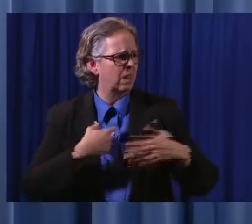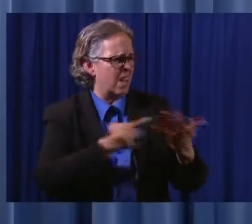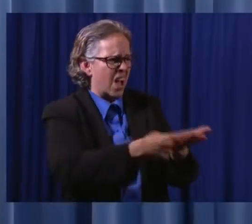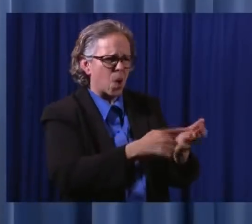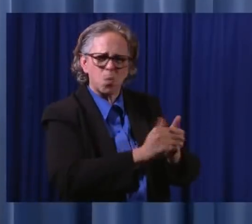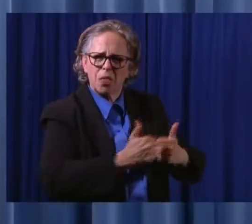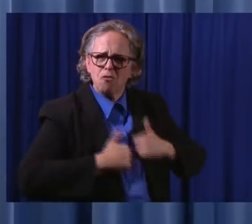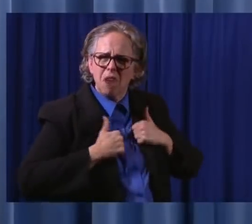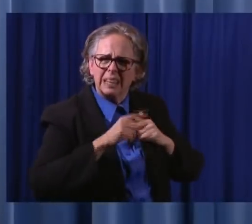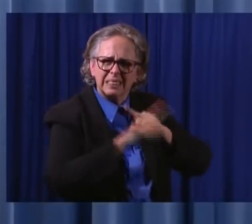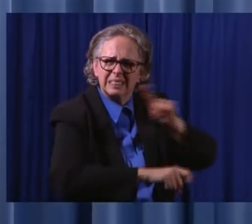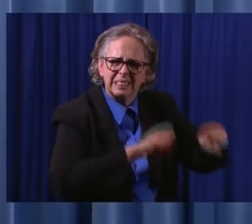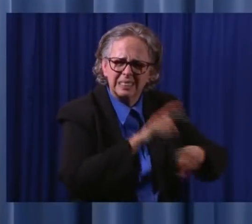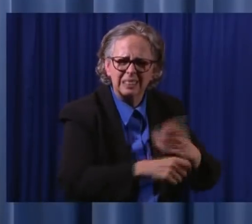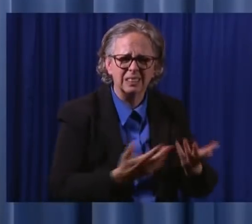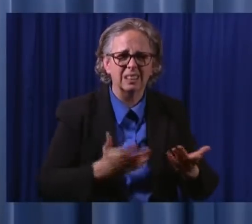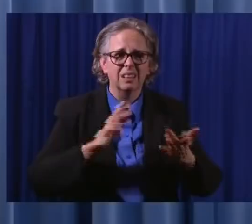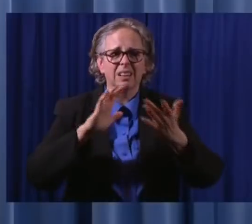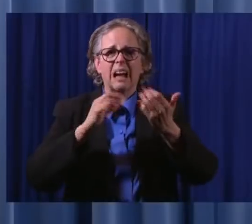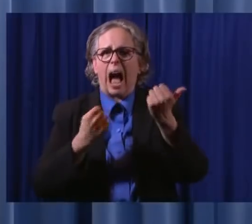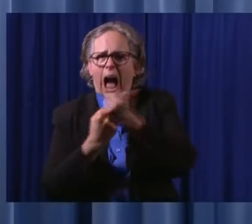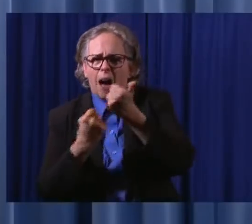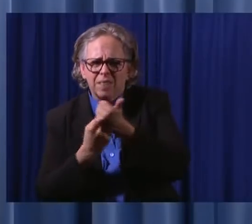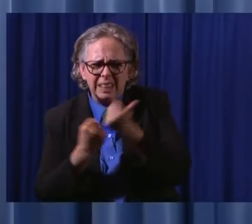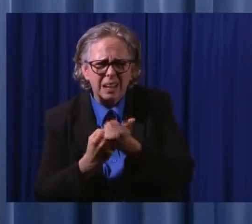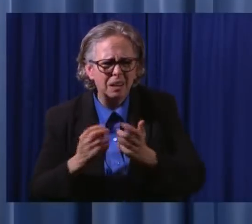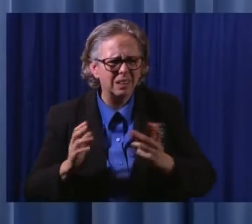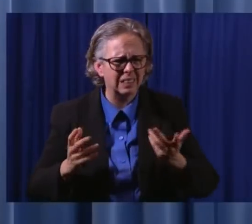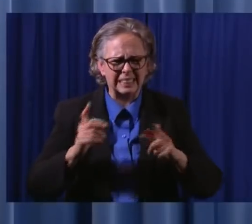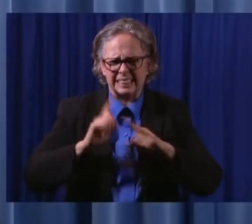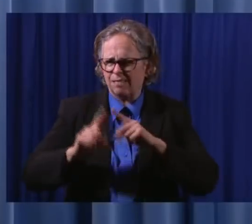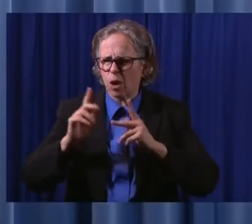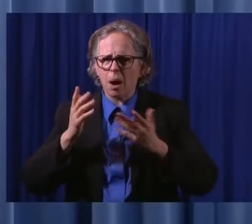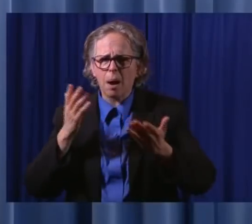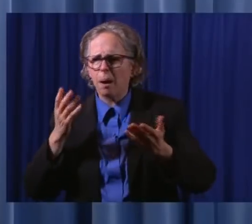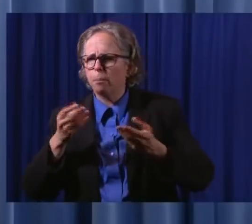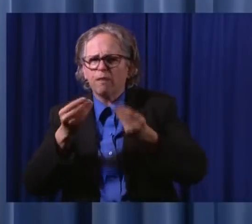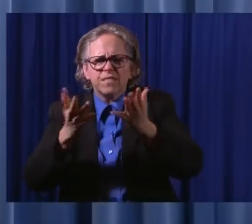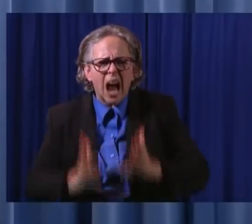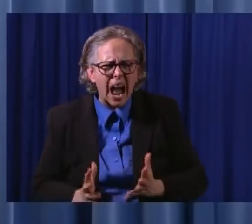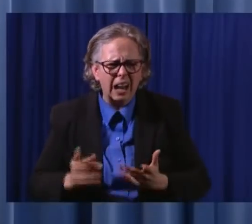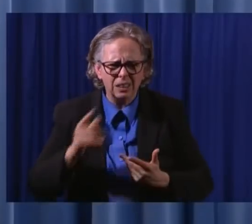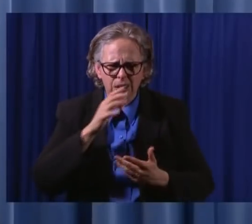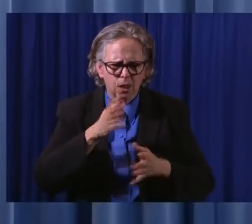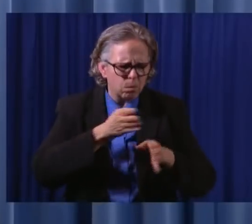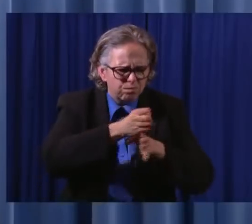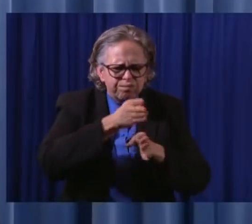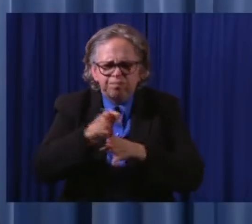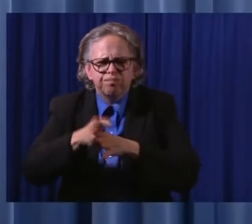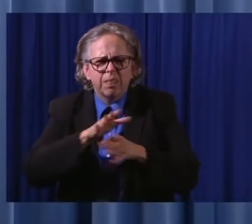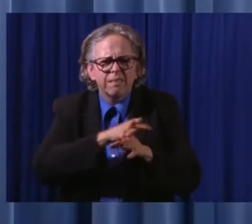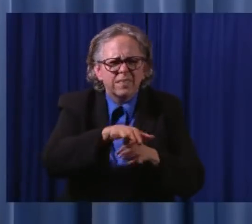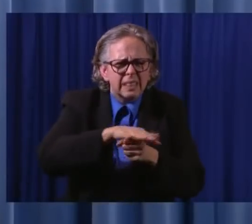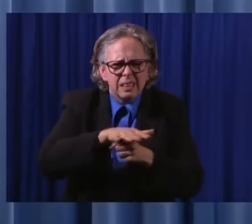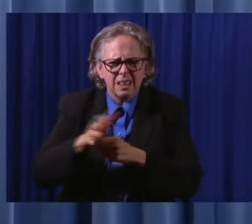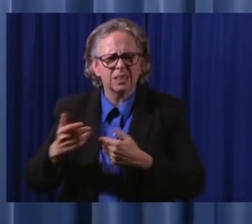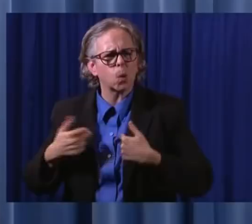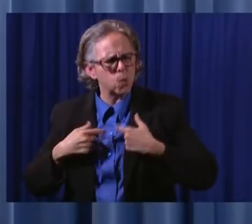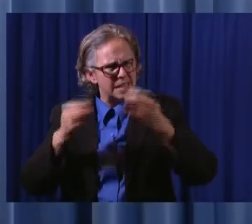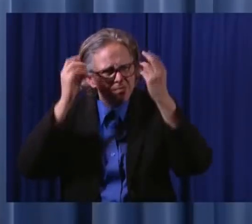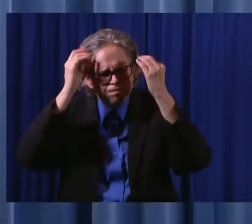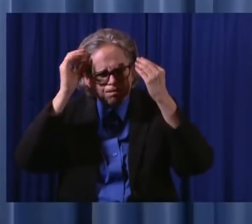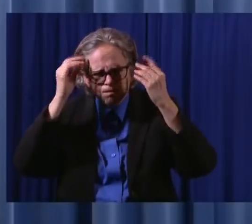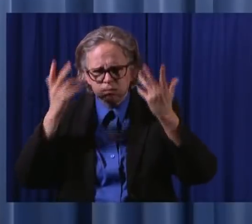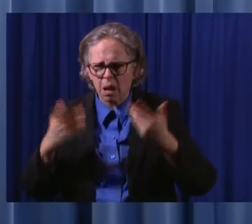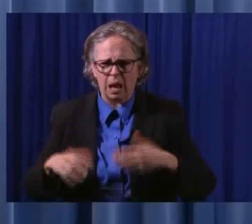with advocates and providers in the aging and developmental disabilities communities. We looked at guidelines for visitation